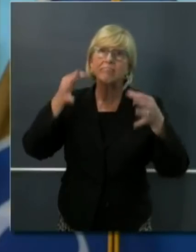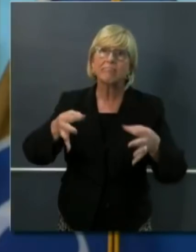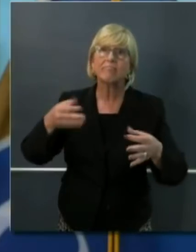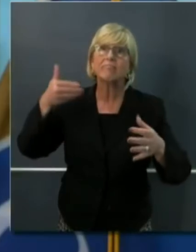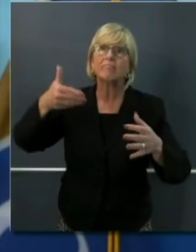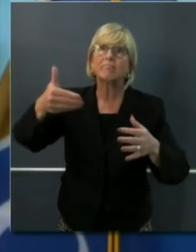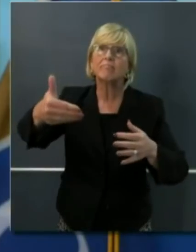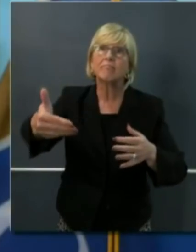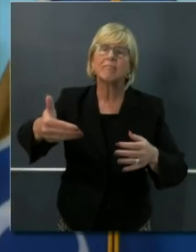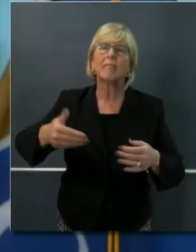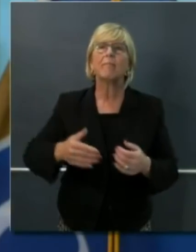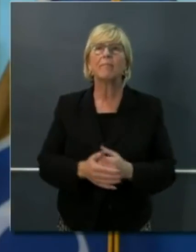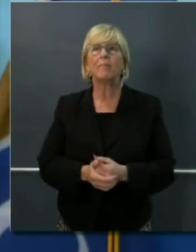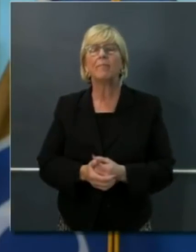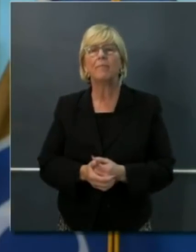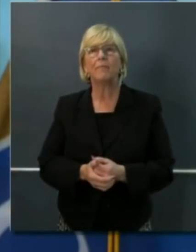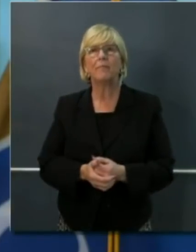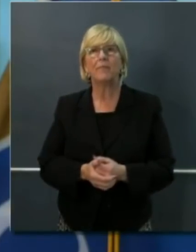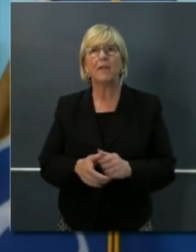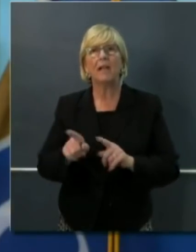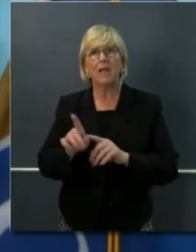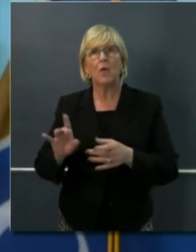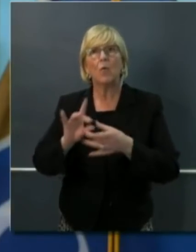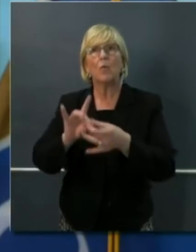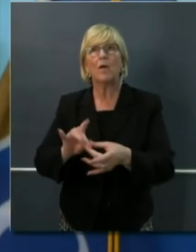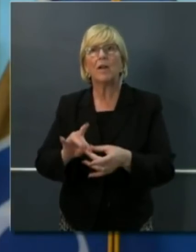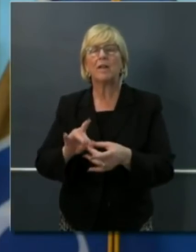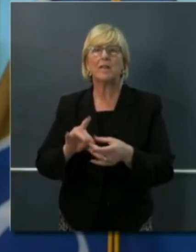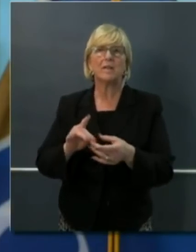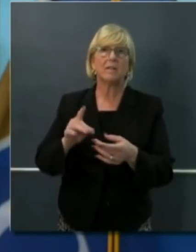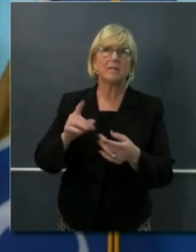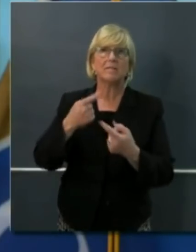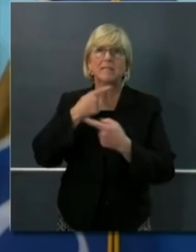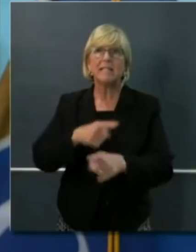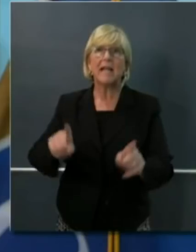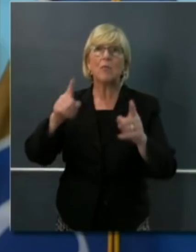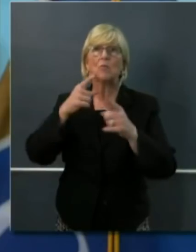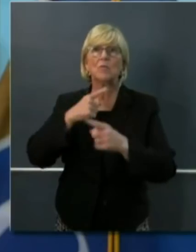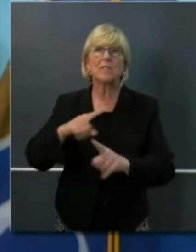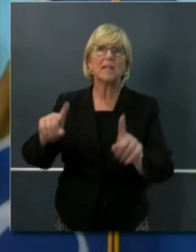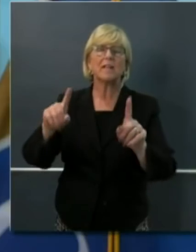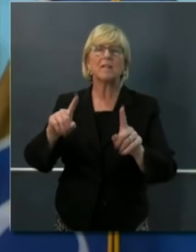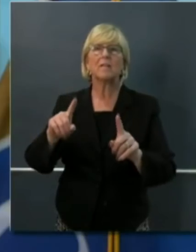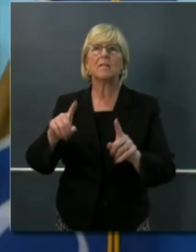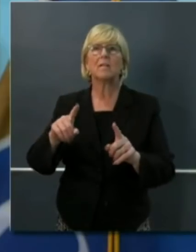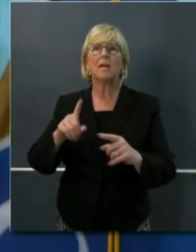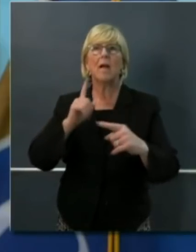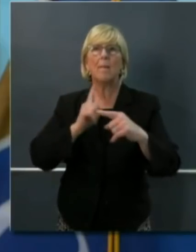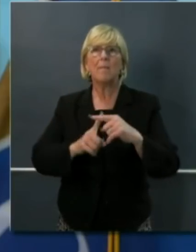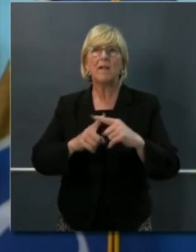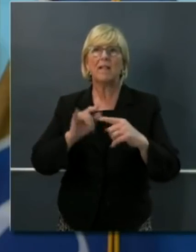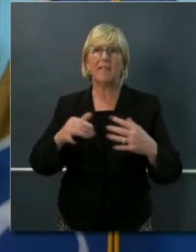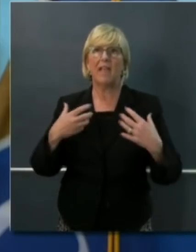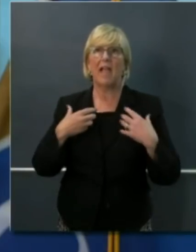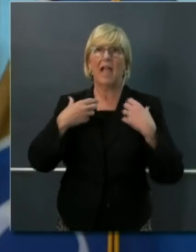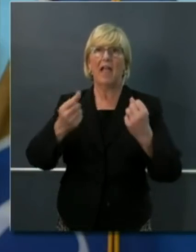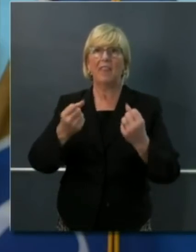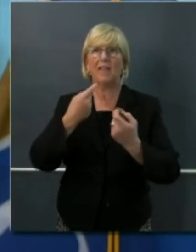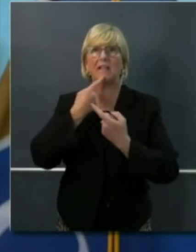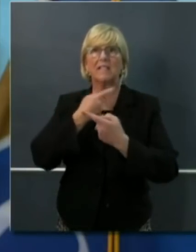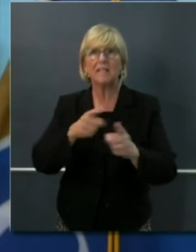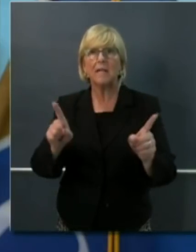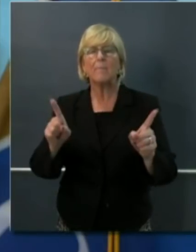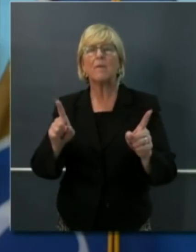days, not just weeks and months, as it relates to further announcements in addition to the health announcements we made today as we